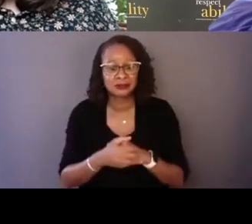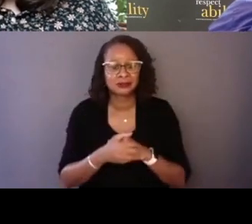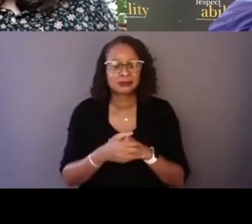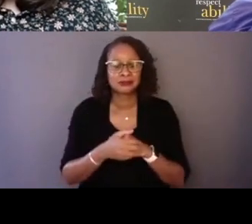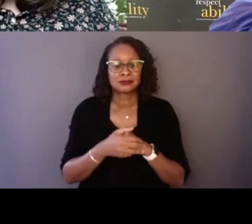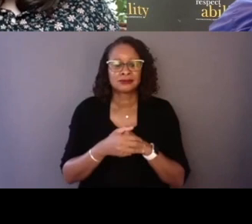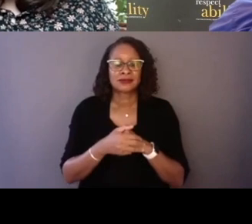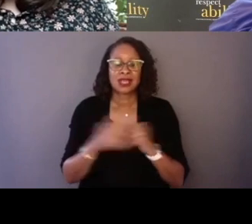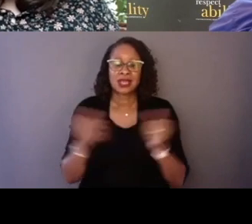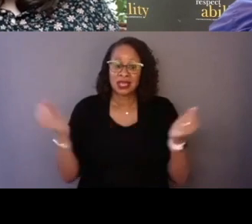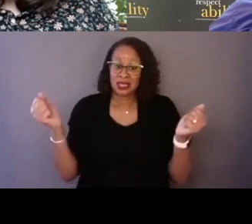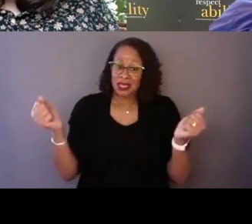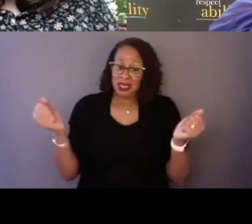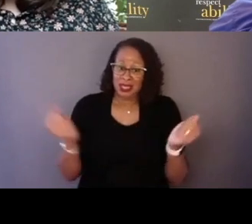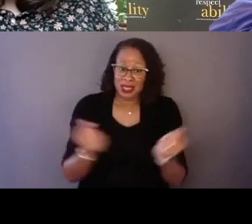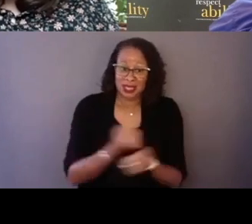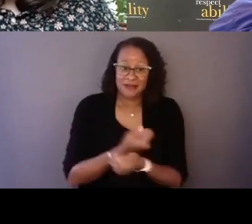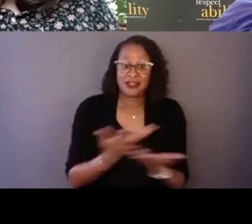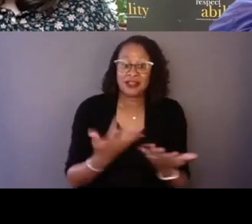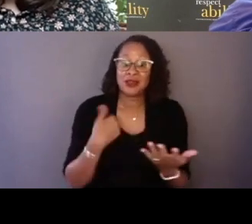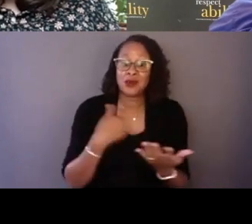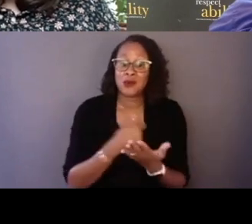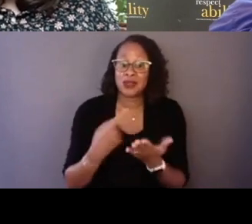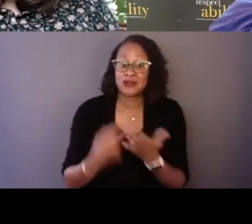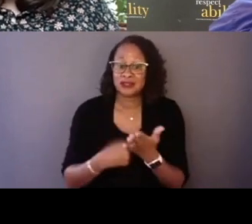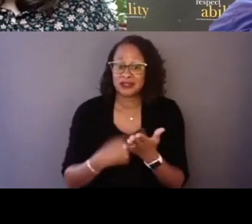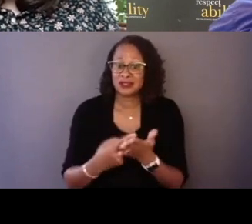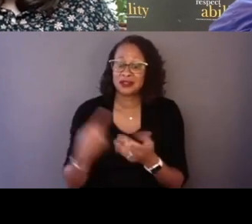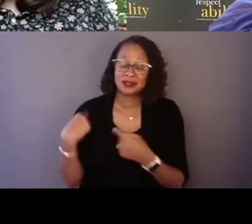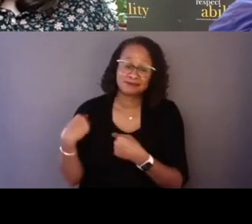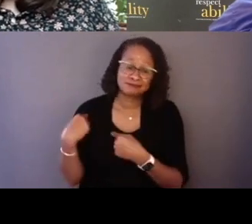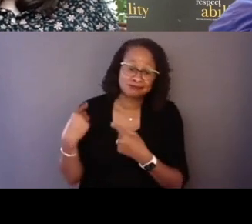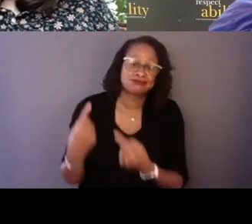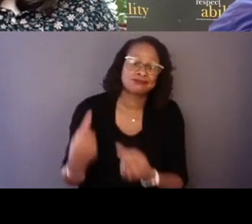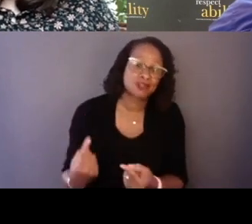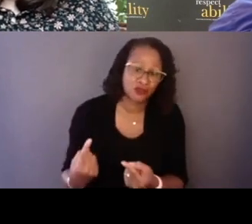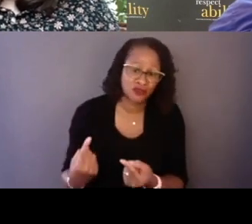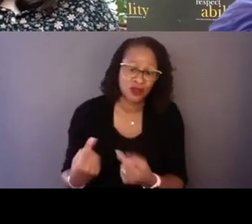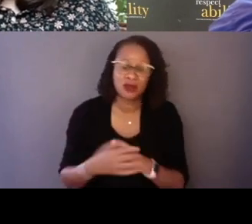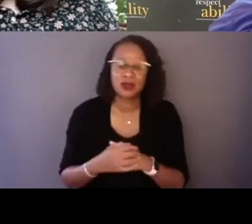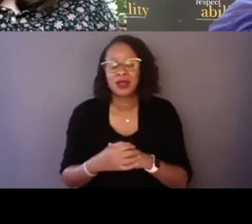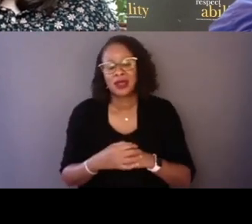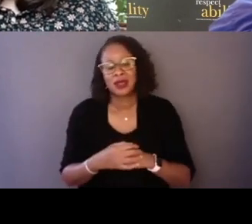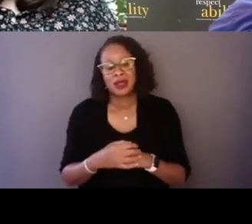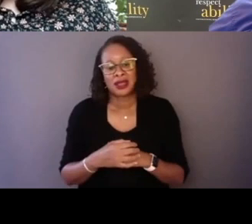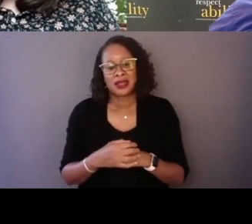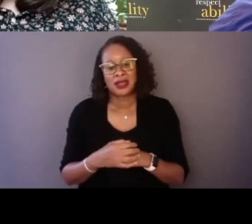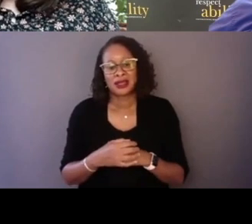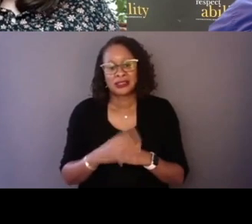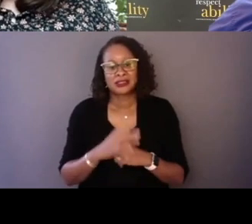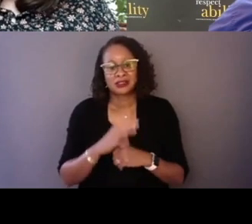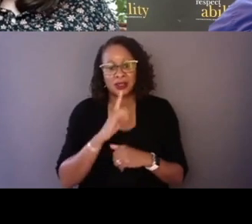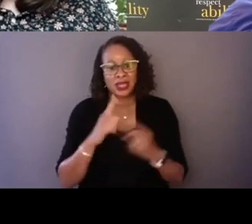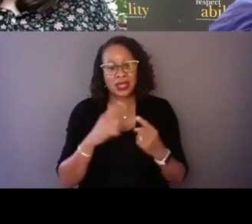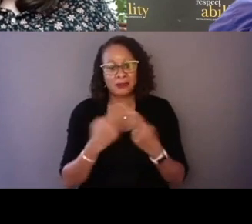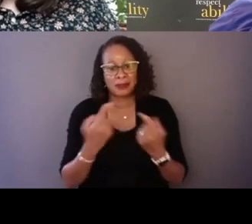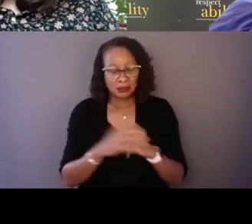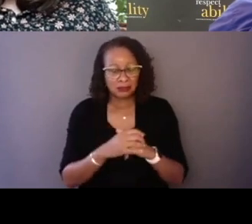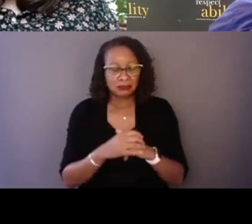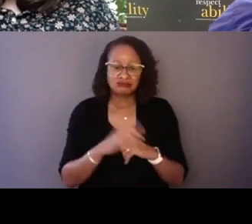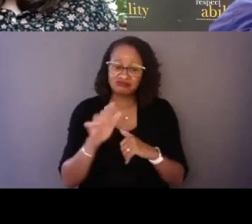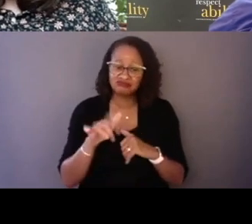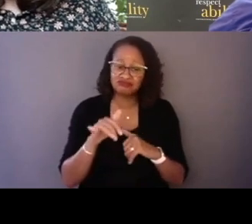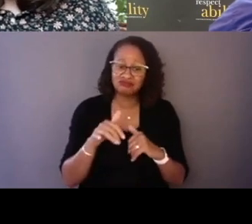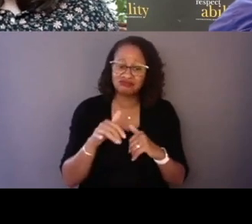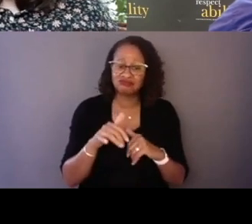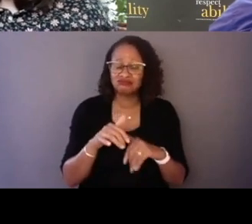everything that we've been talking about is really about taking on an amount of personal agency, but how